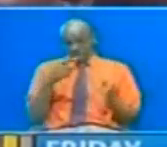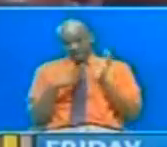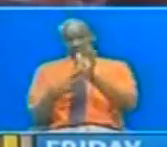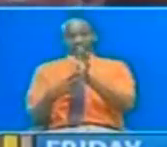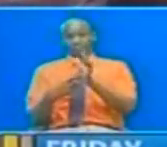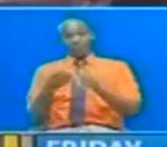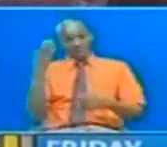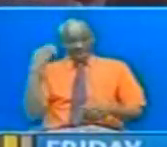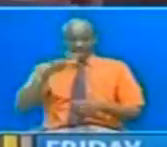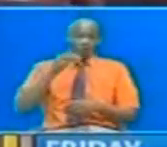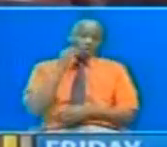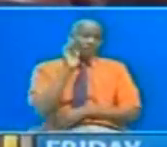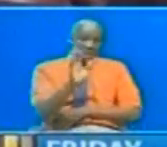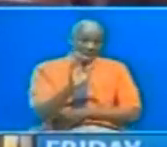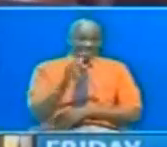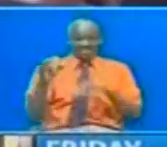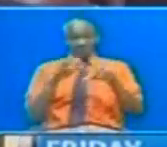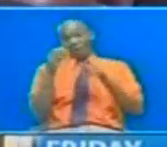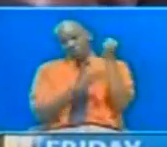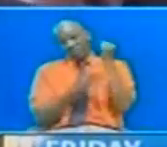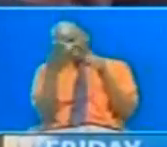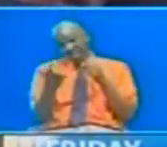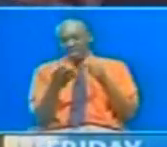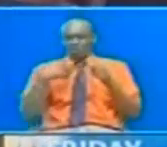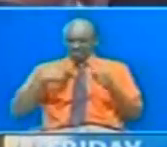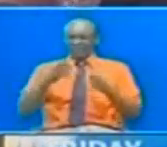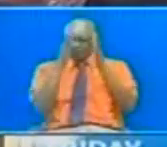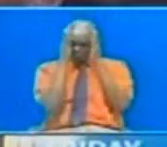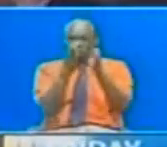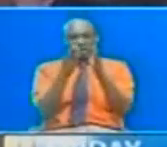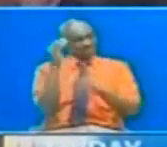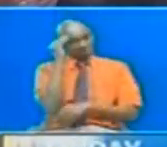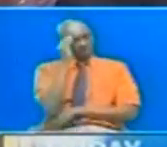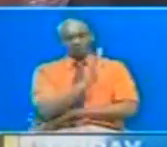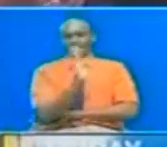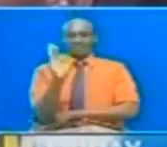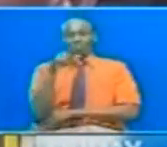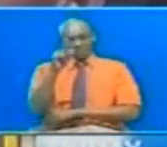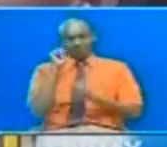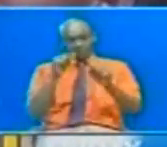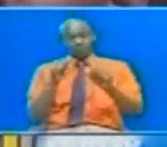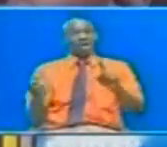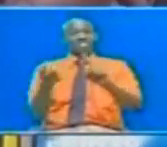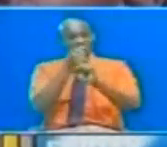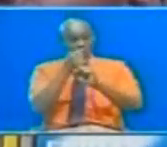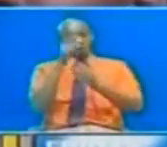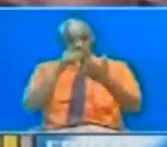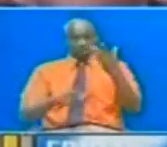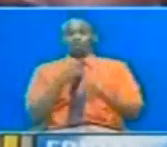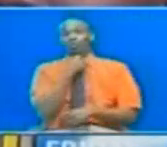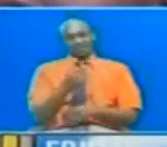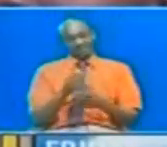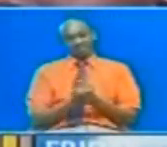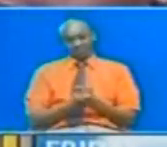your background, where you are, you should just look, be straightforward in education, and will achieve whatever you